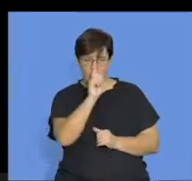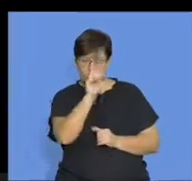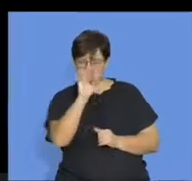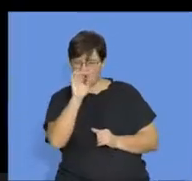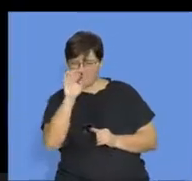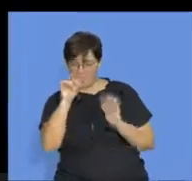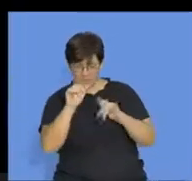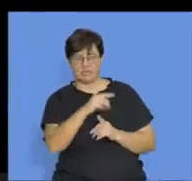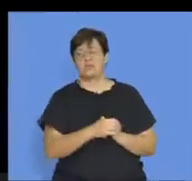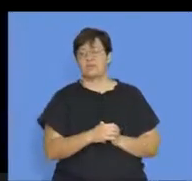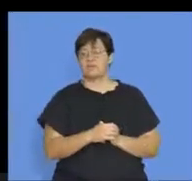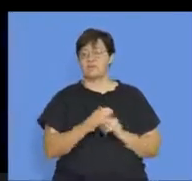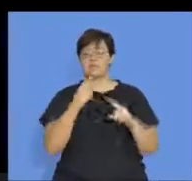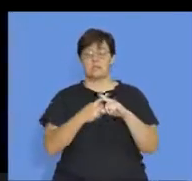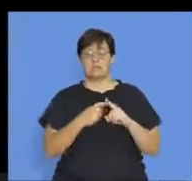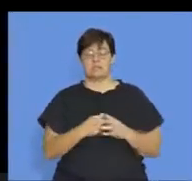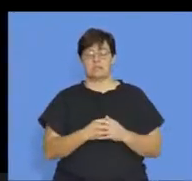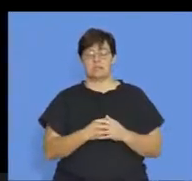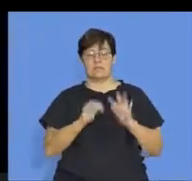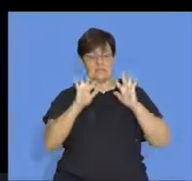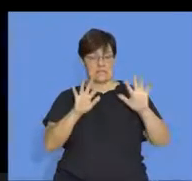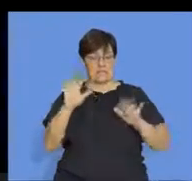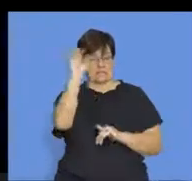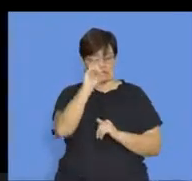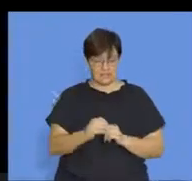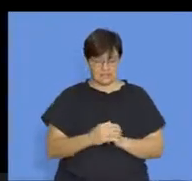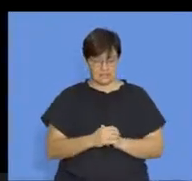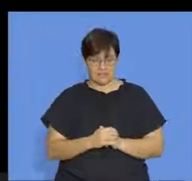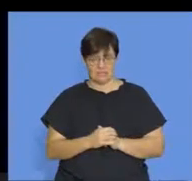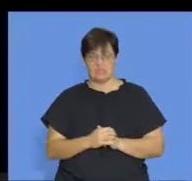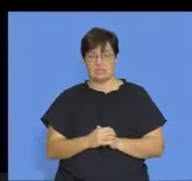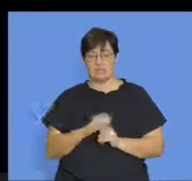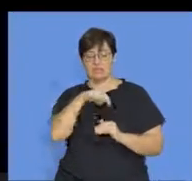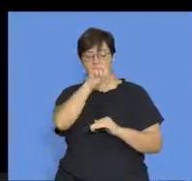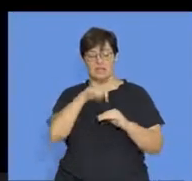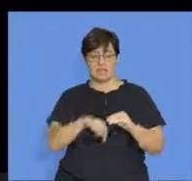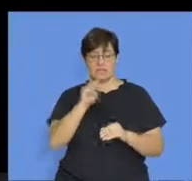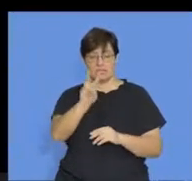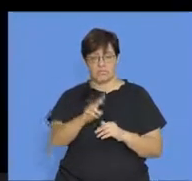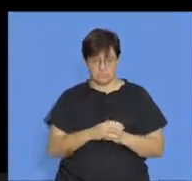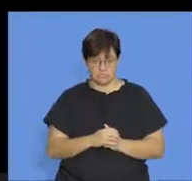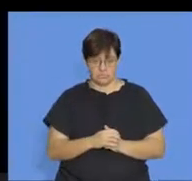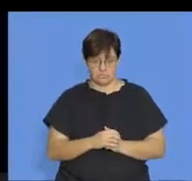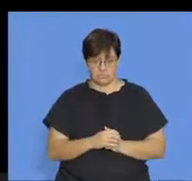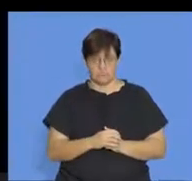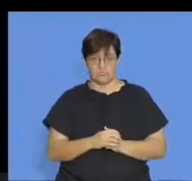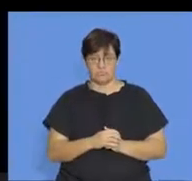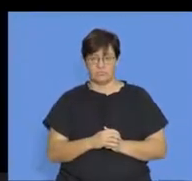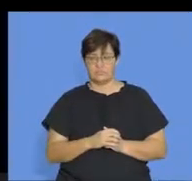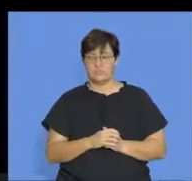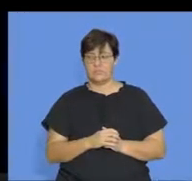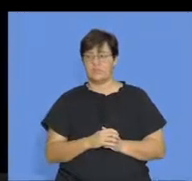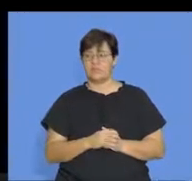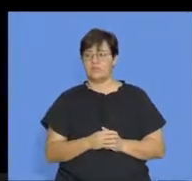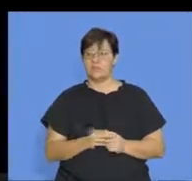so I should have 6 zeros, and I do, times 10%, right, and if I divide that